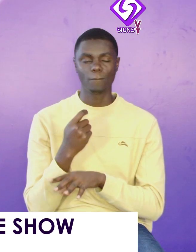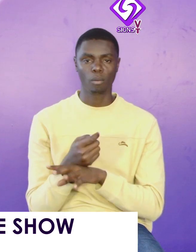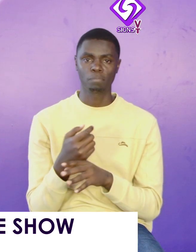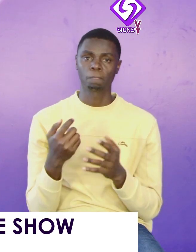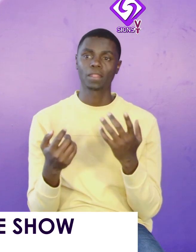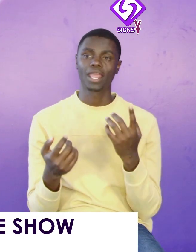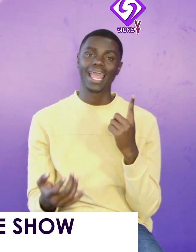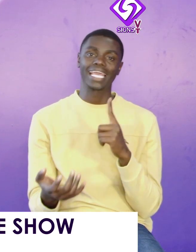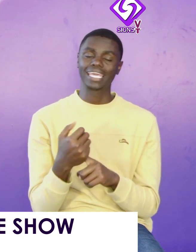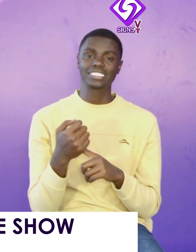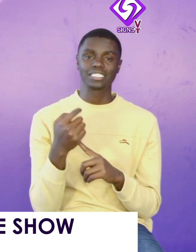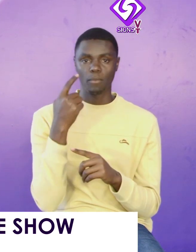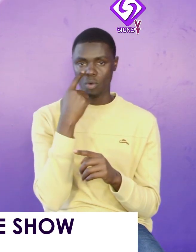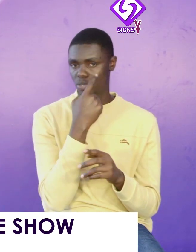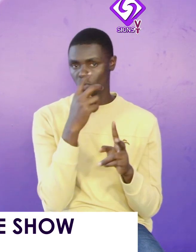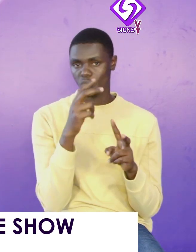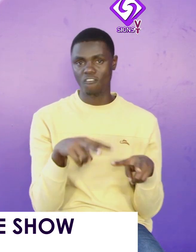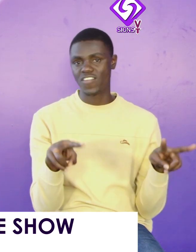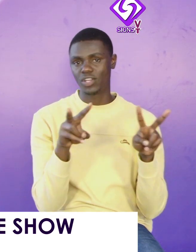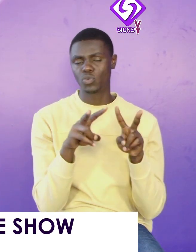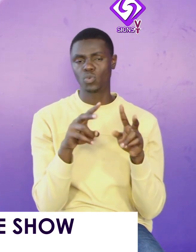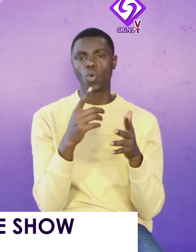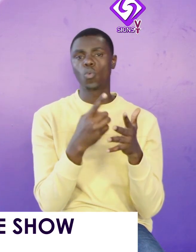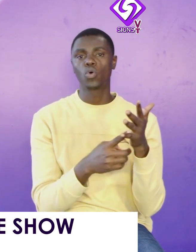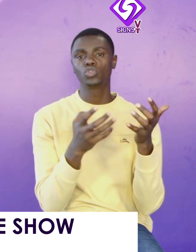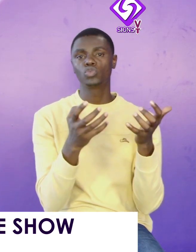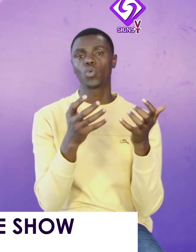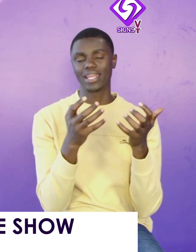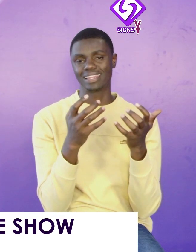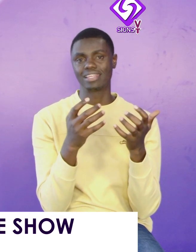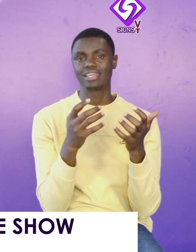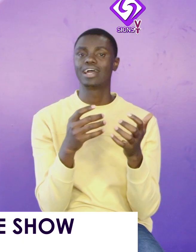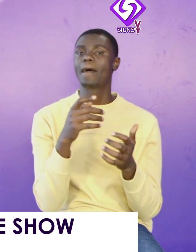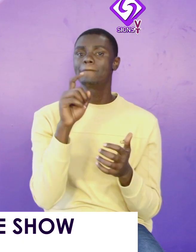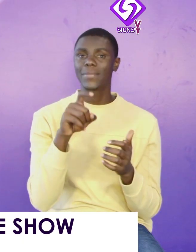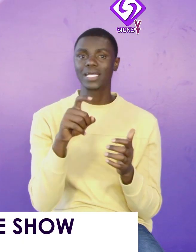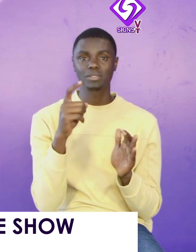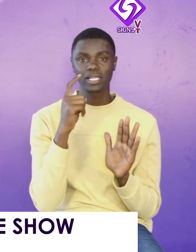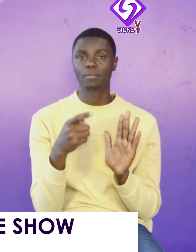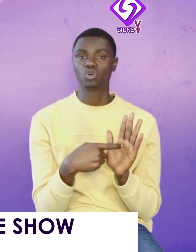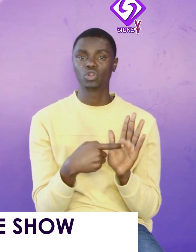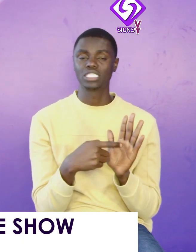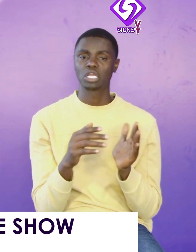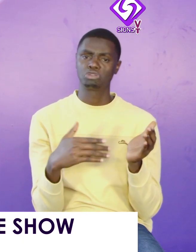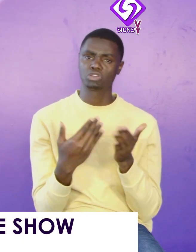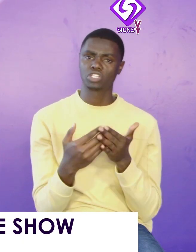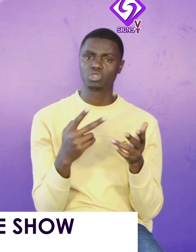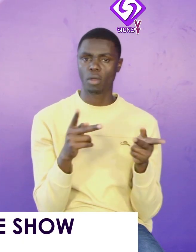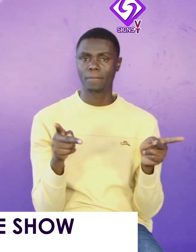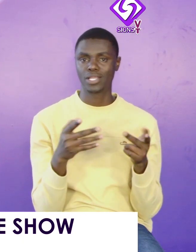some optical value. What do I mean? Go be noticed. Reach a place where you